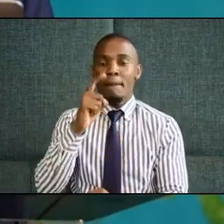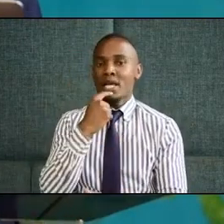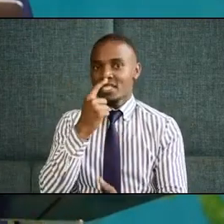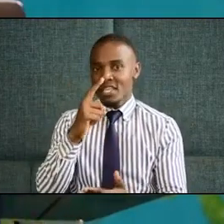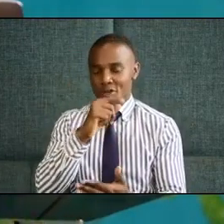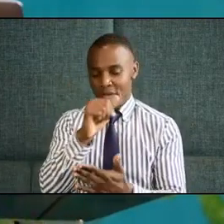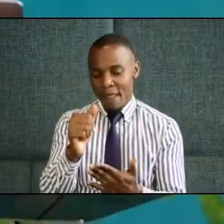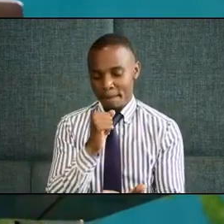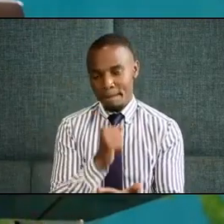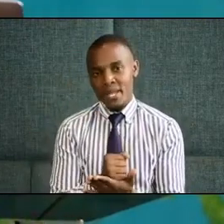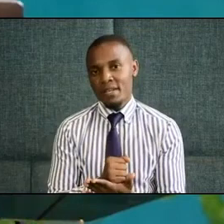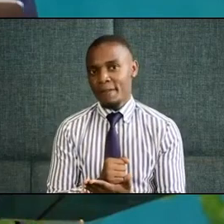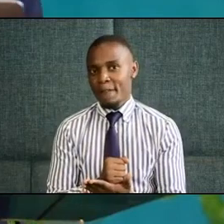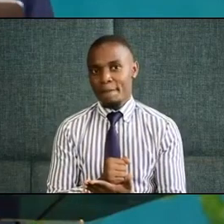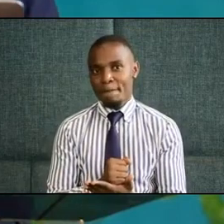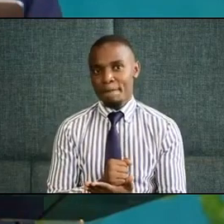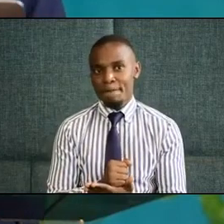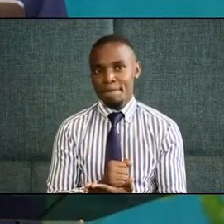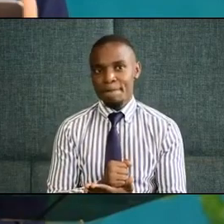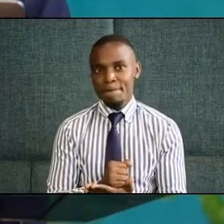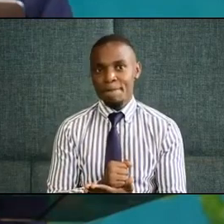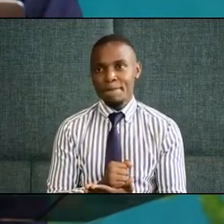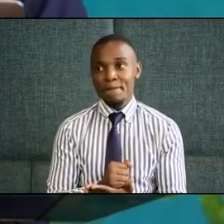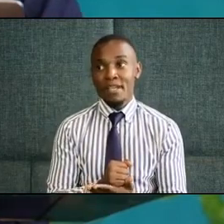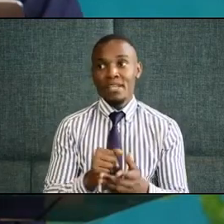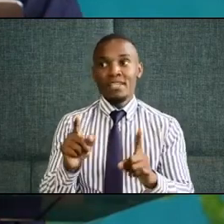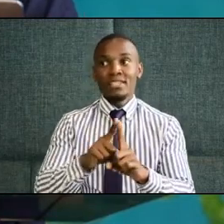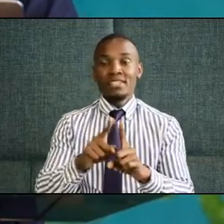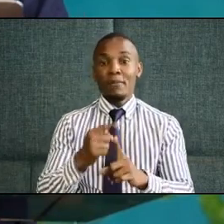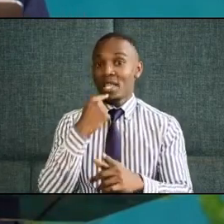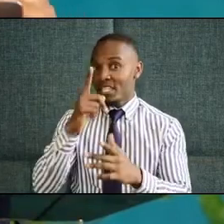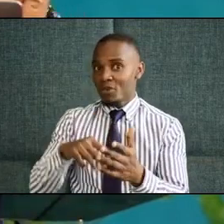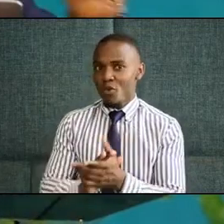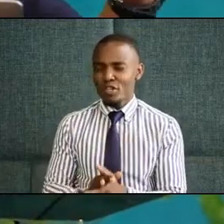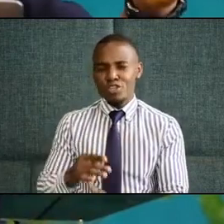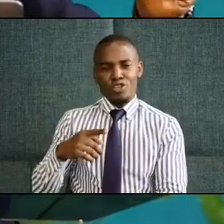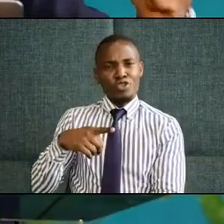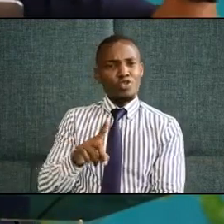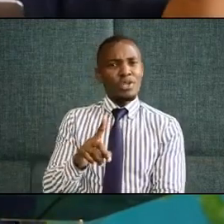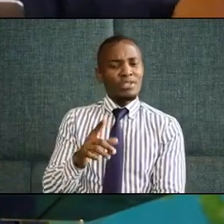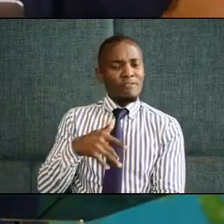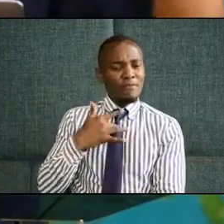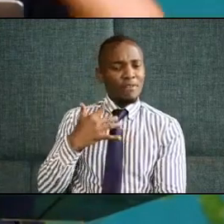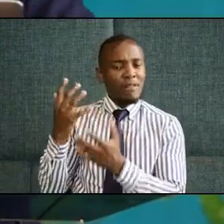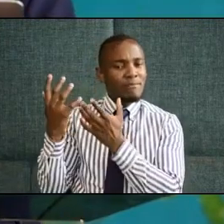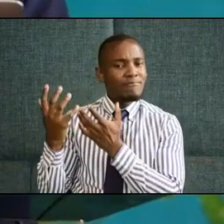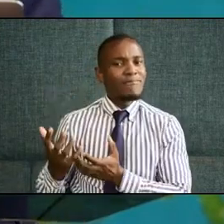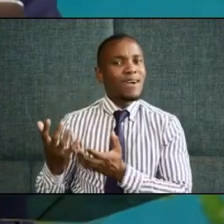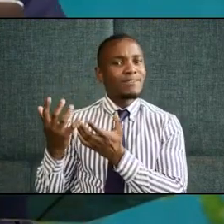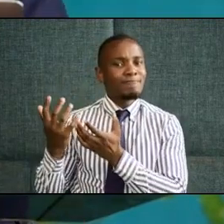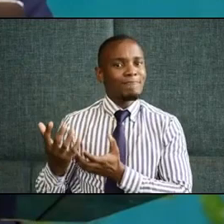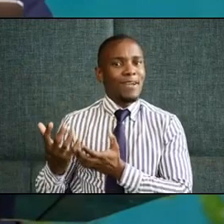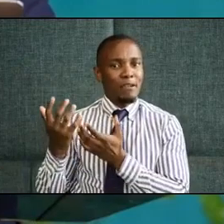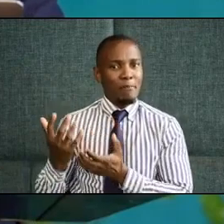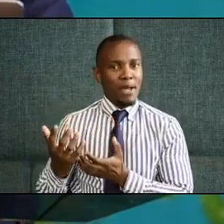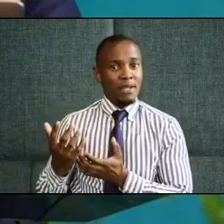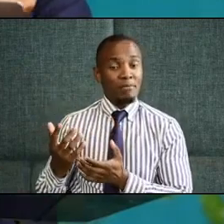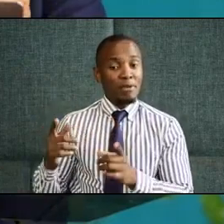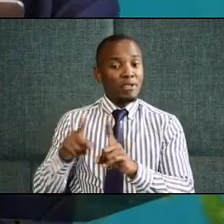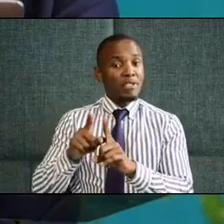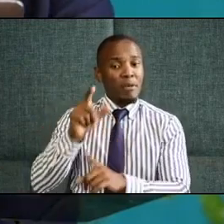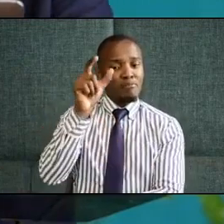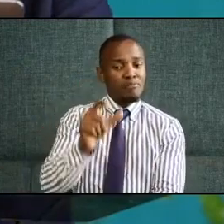there? You see, the author says, are you ever burdened with a load of care? Does